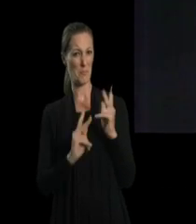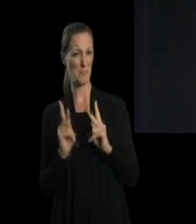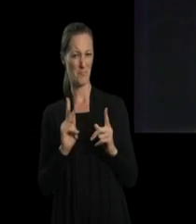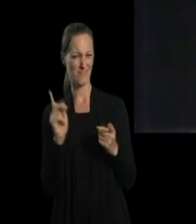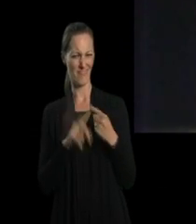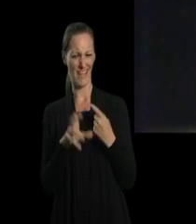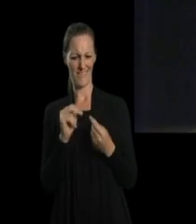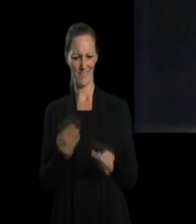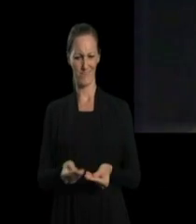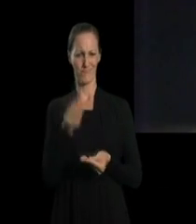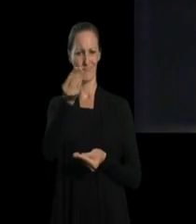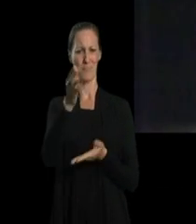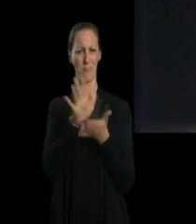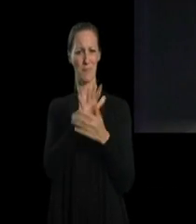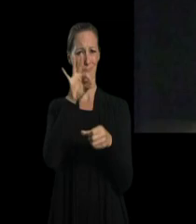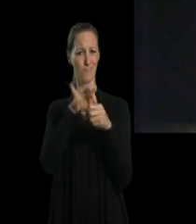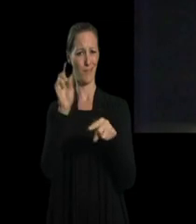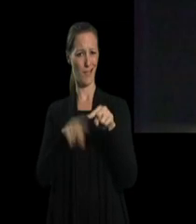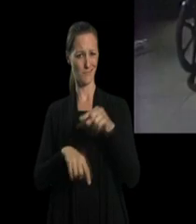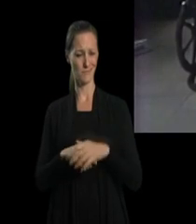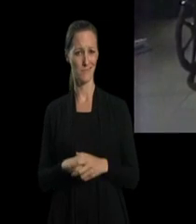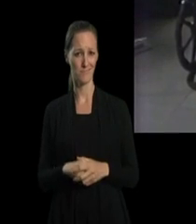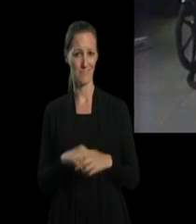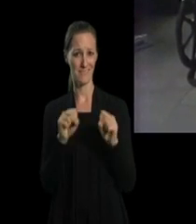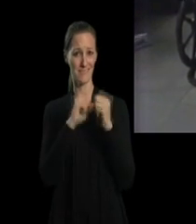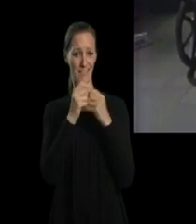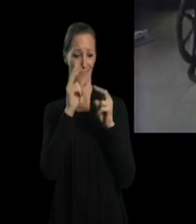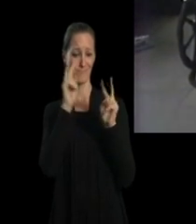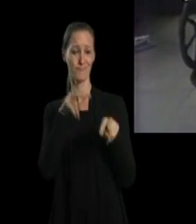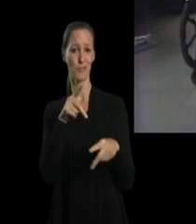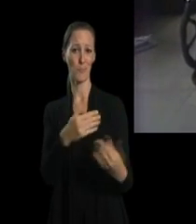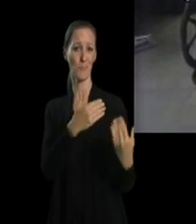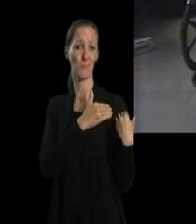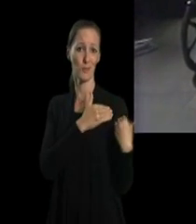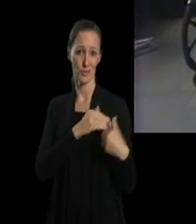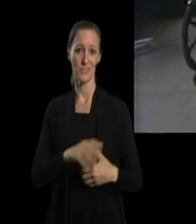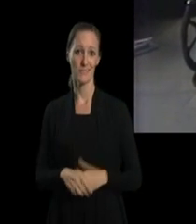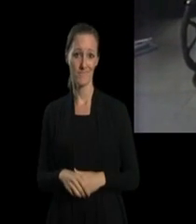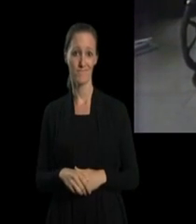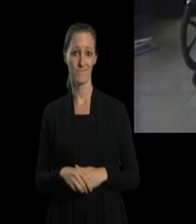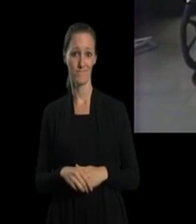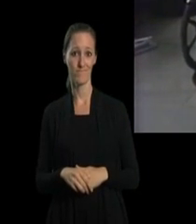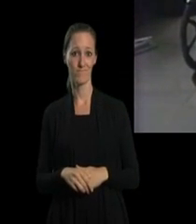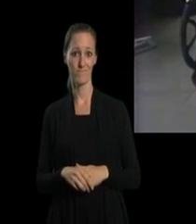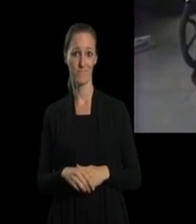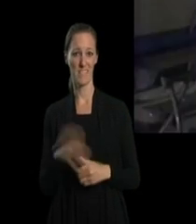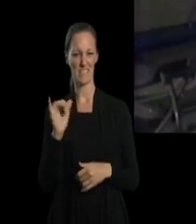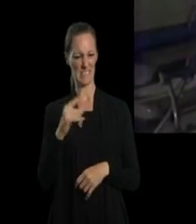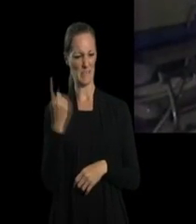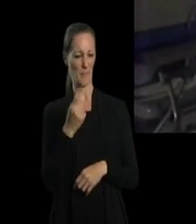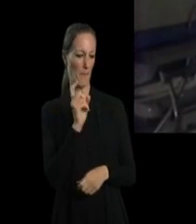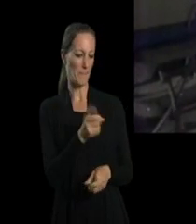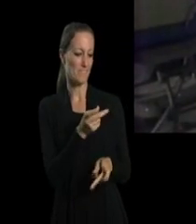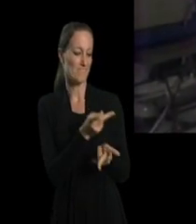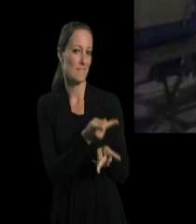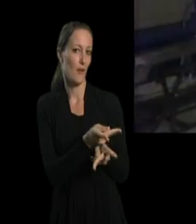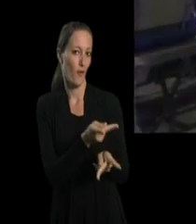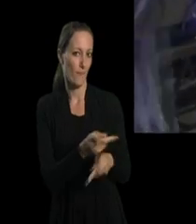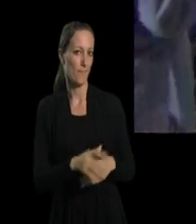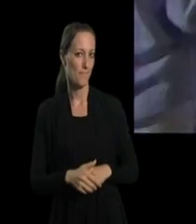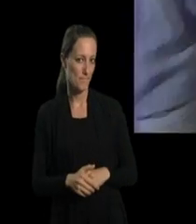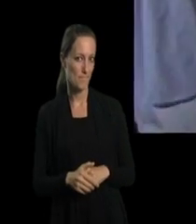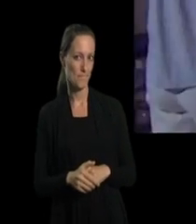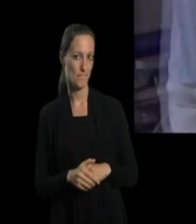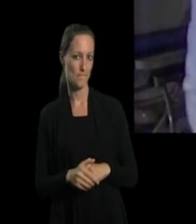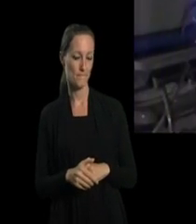people can't even handle a paper ballot. Society viewed you as a burden, as something that needed to be